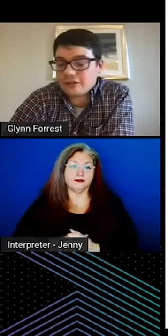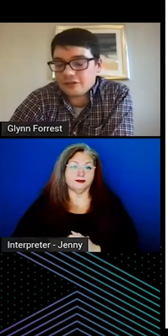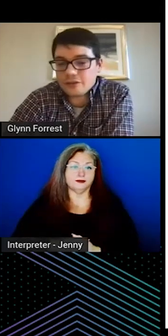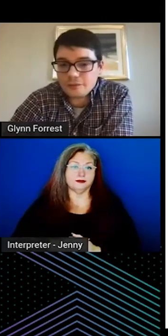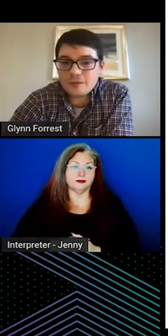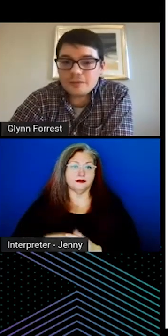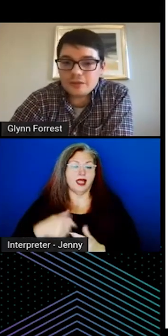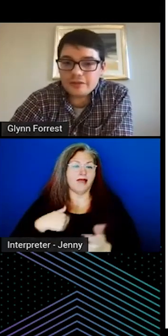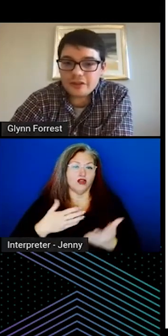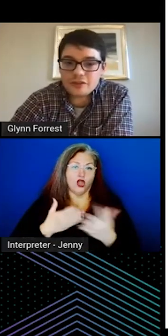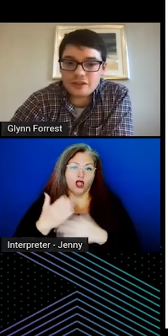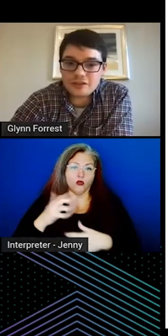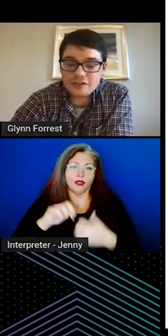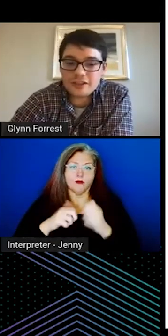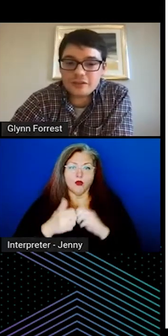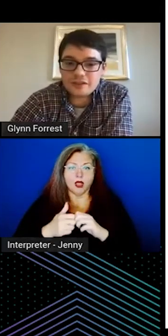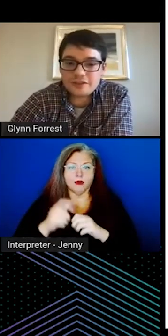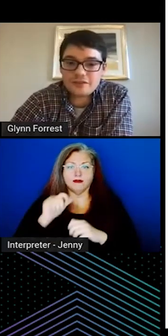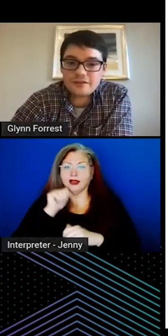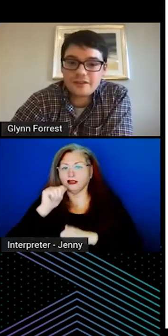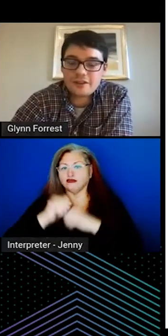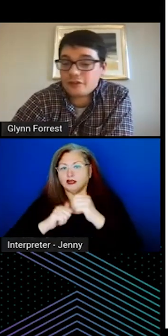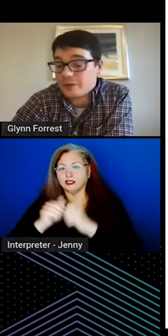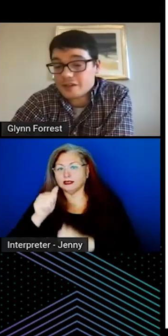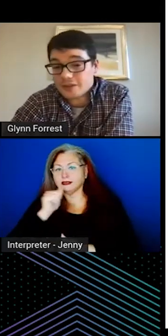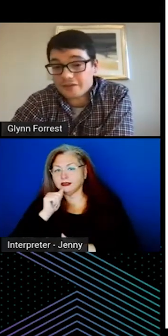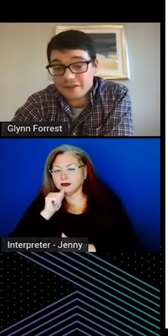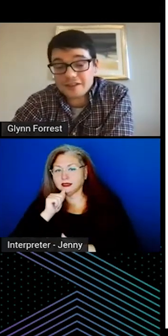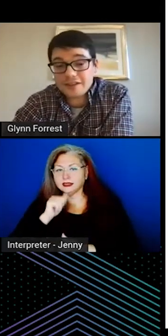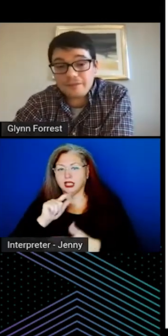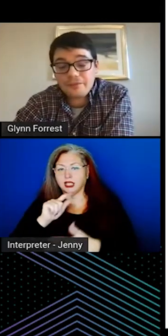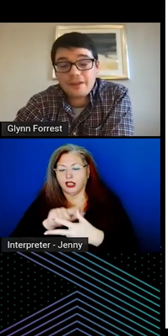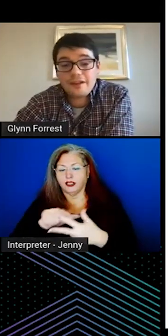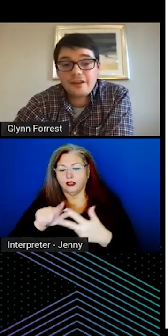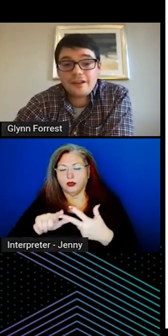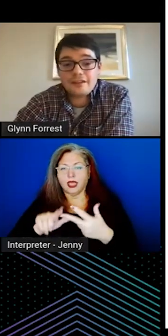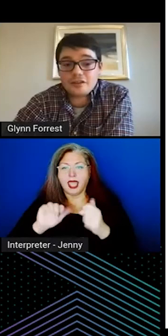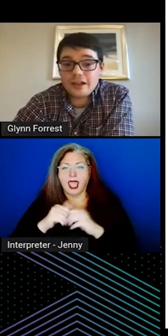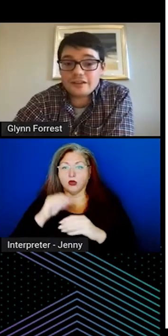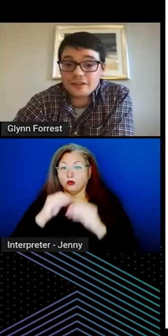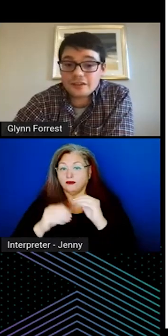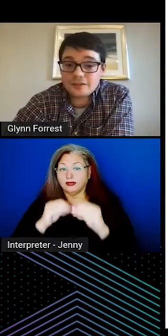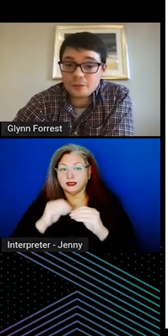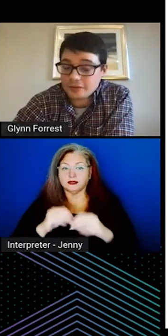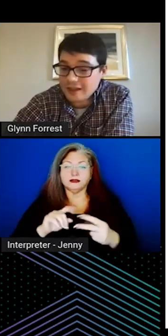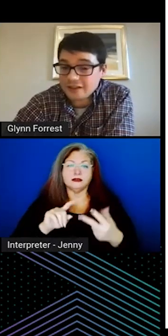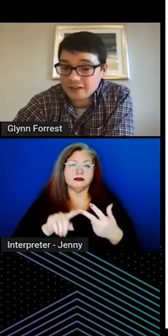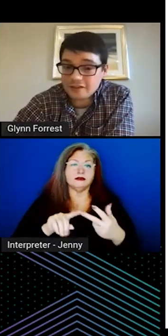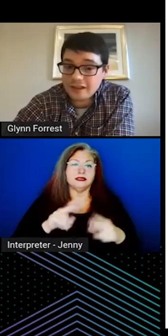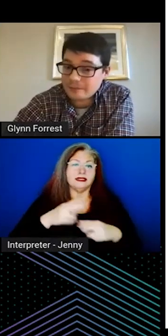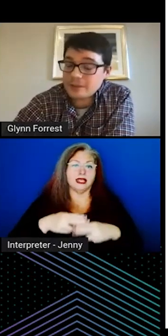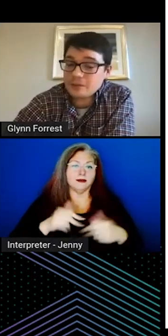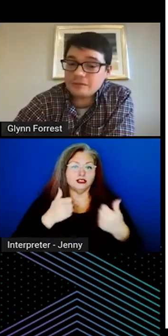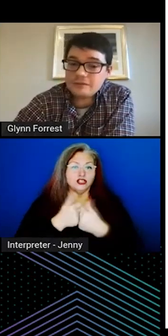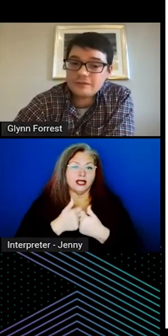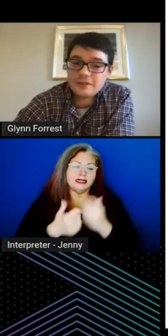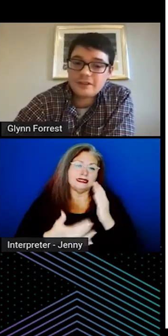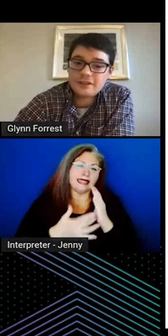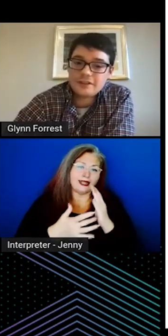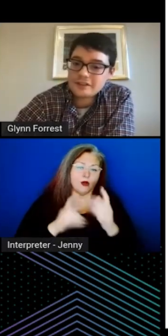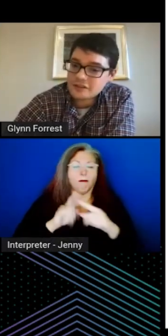I've gone through the problem of unstructured secrets, 3 ways we can fix it, the challenges, both technical and